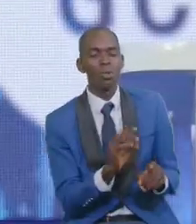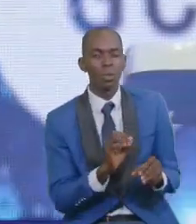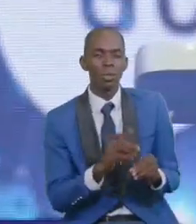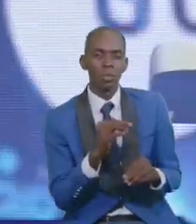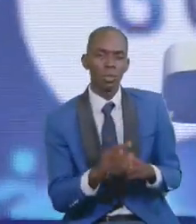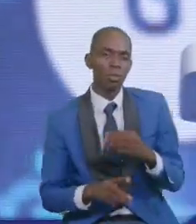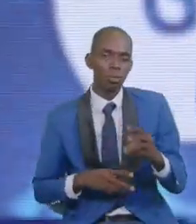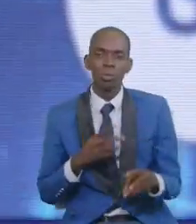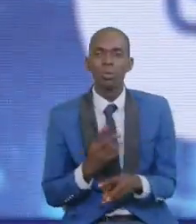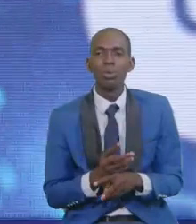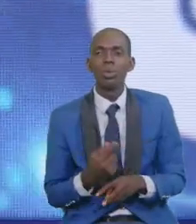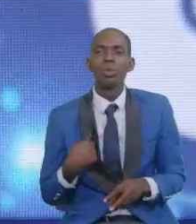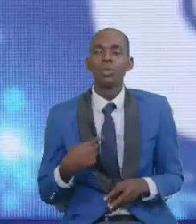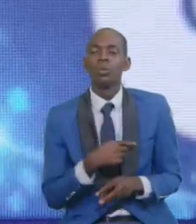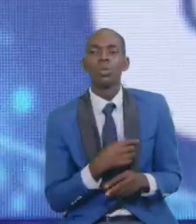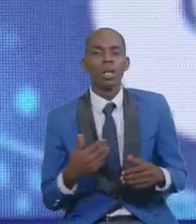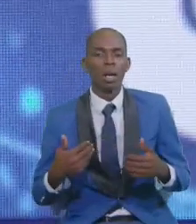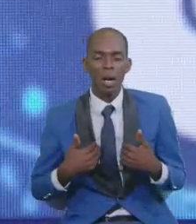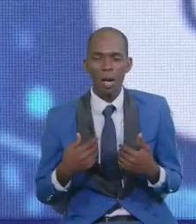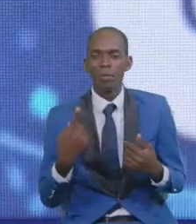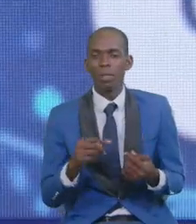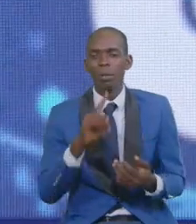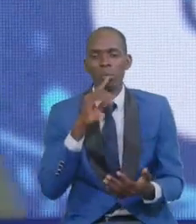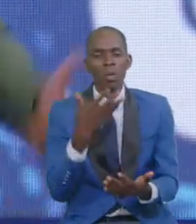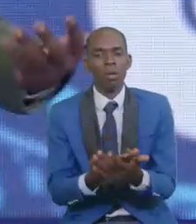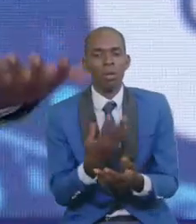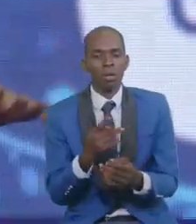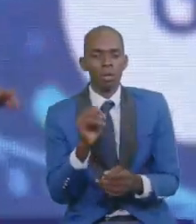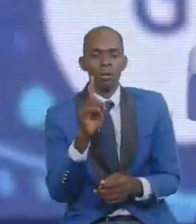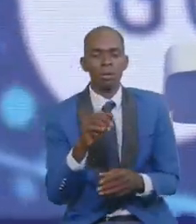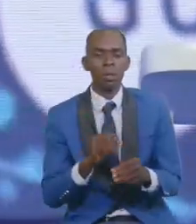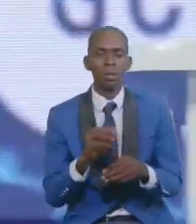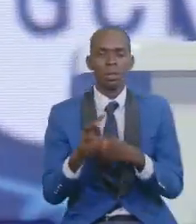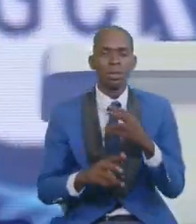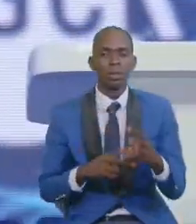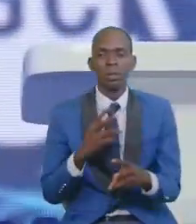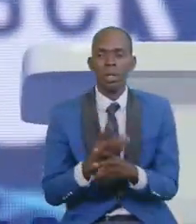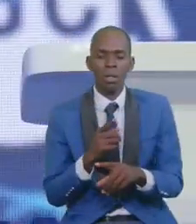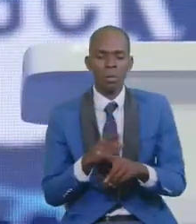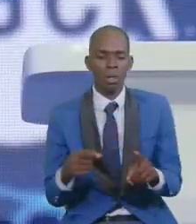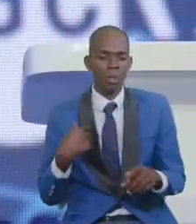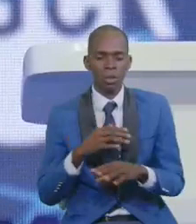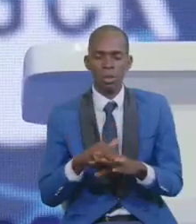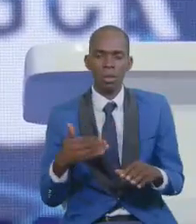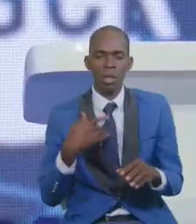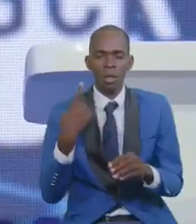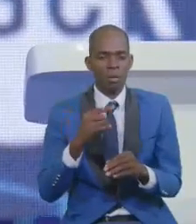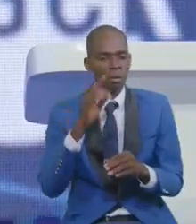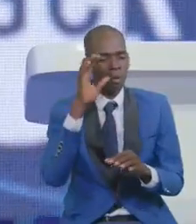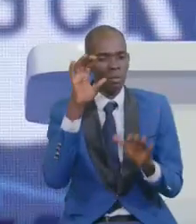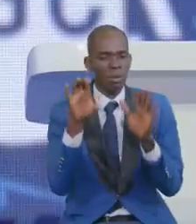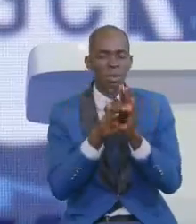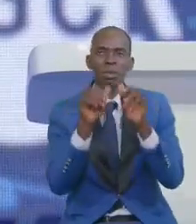We have evidence of the one in the world, but we don't have the picture of the